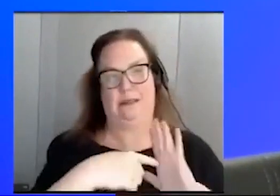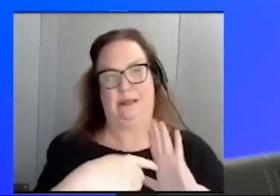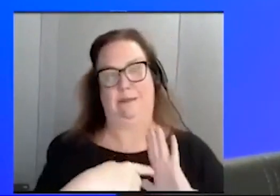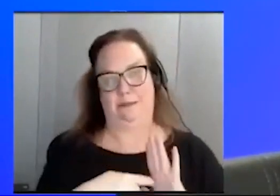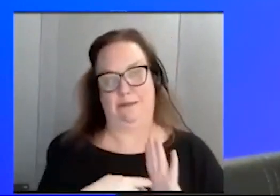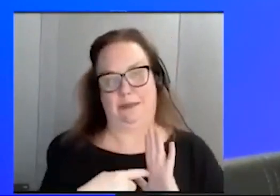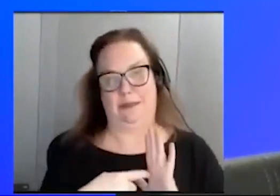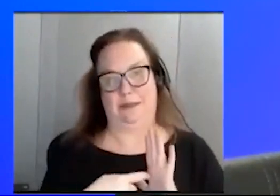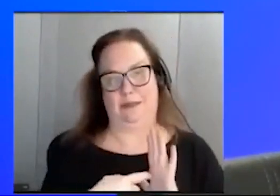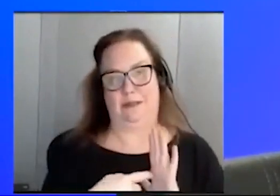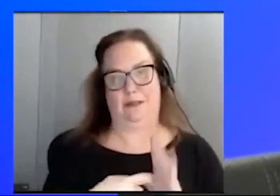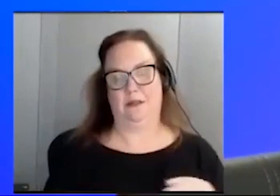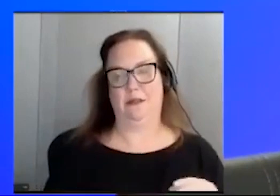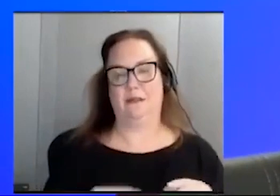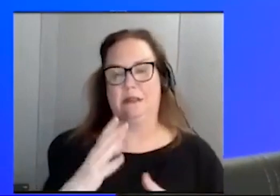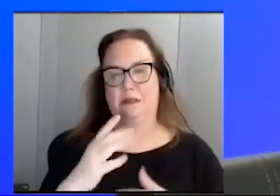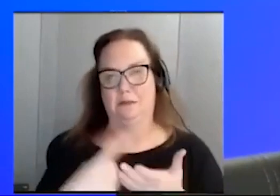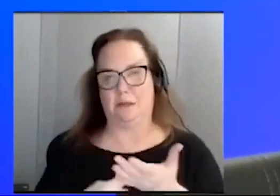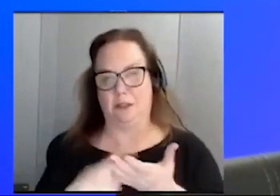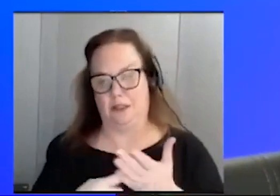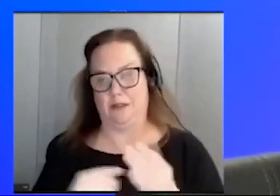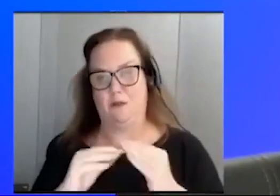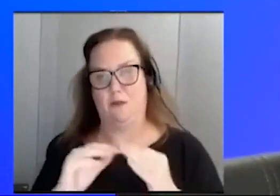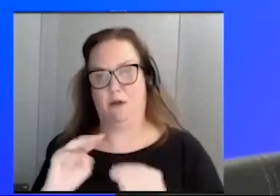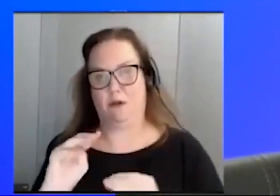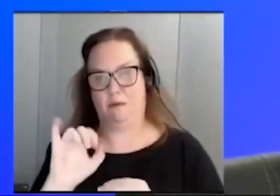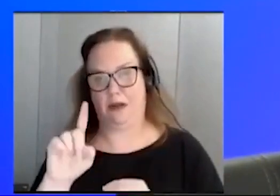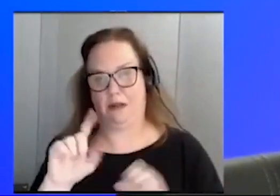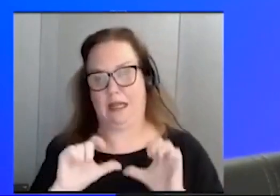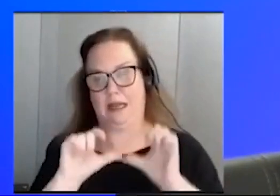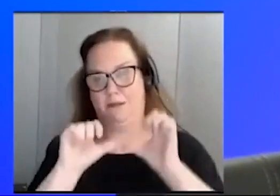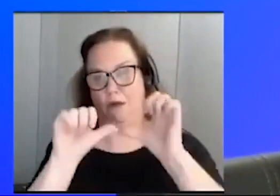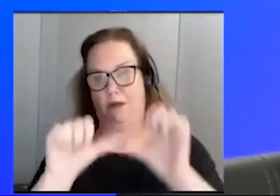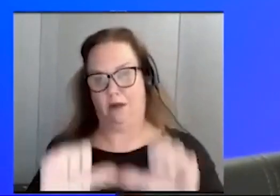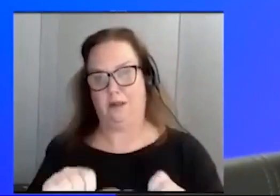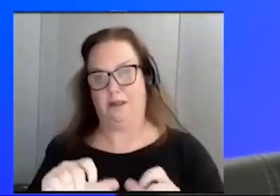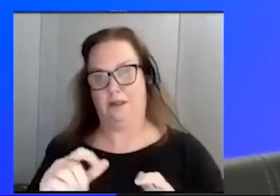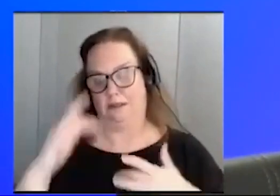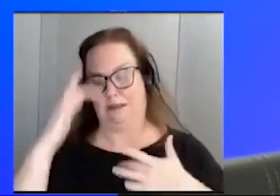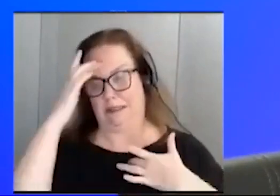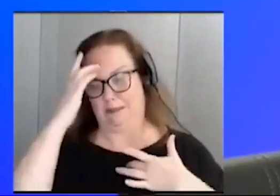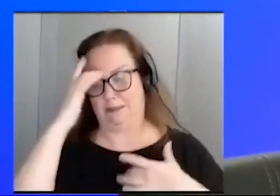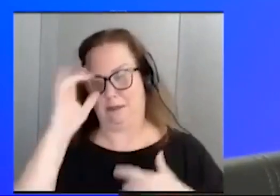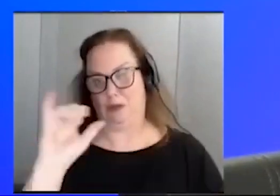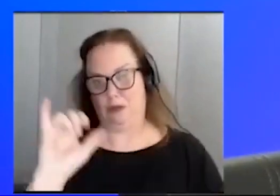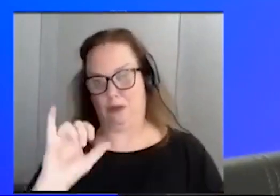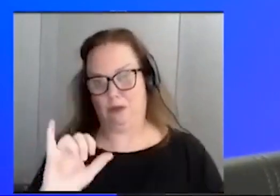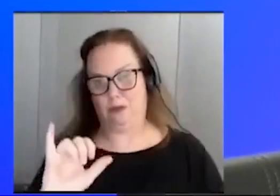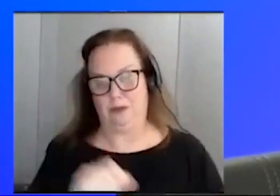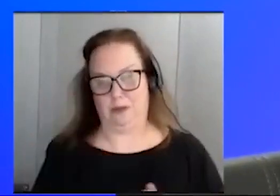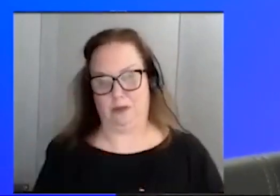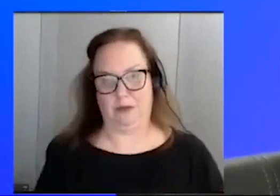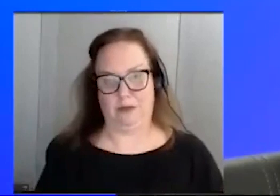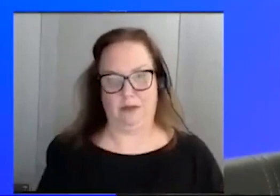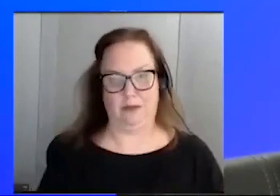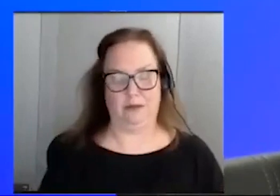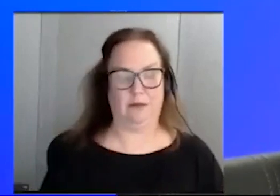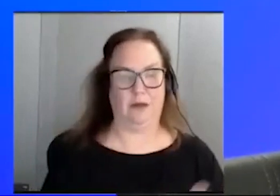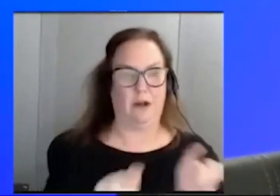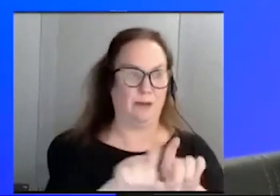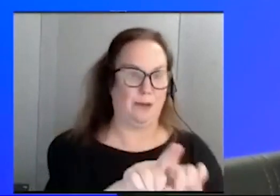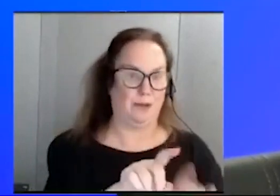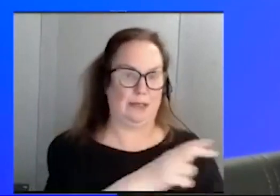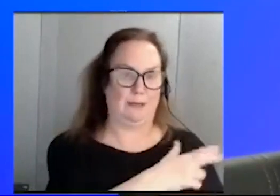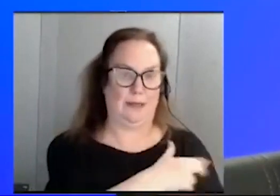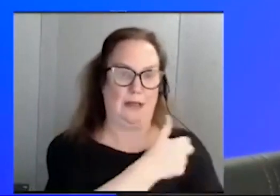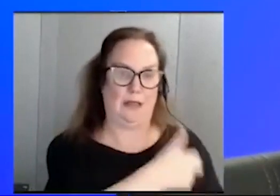the more mild form of illness. They can have prolonged symptoms as well than those that have been in the hospital. And so